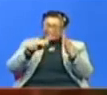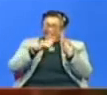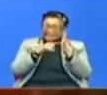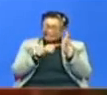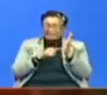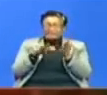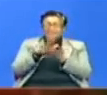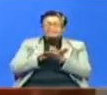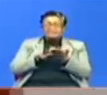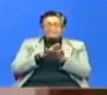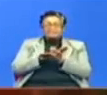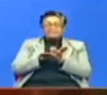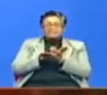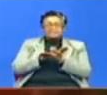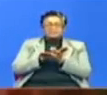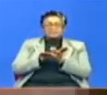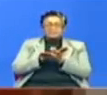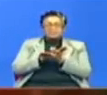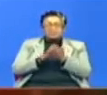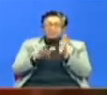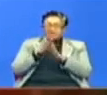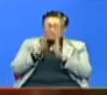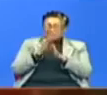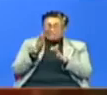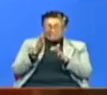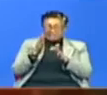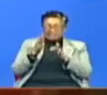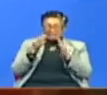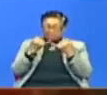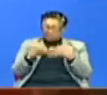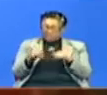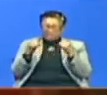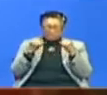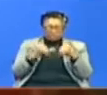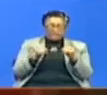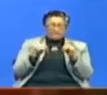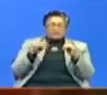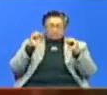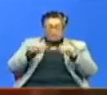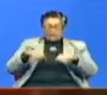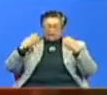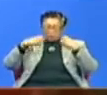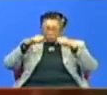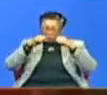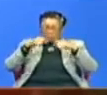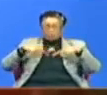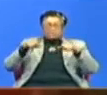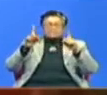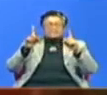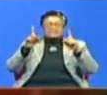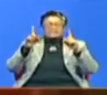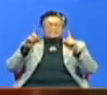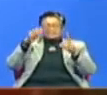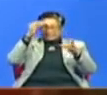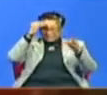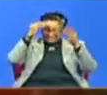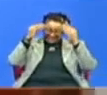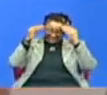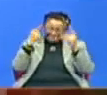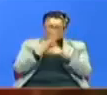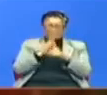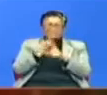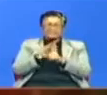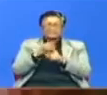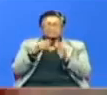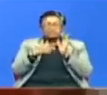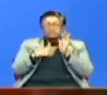on randomized clinical trials. You can even Google yourself the Cochrane studies, which shows that